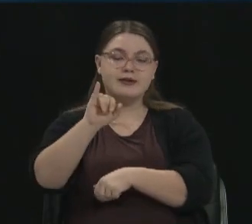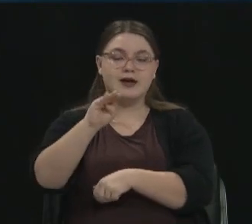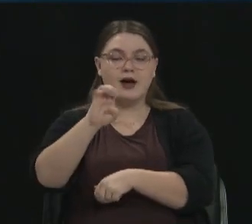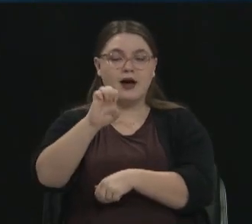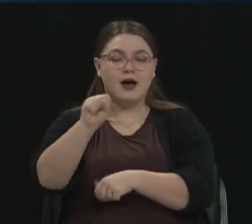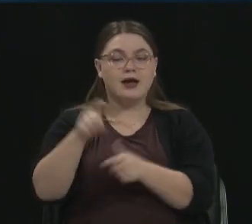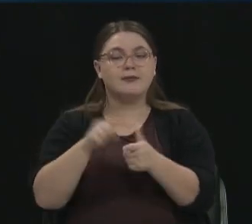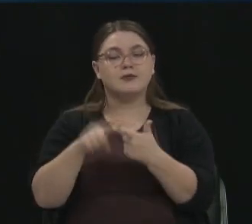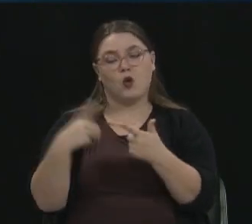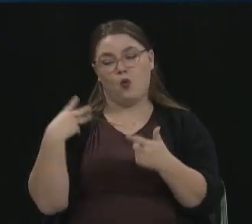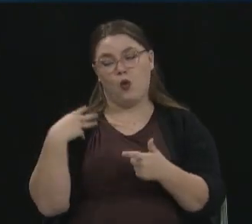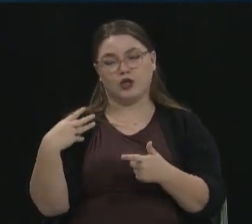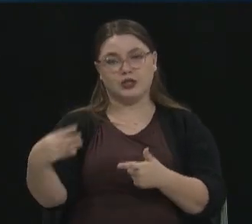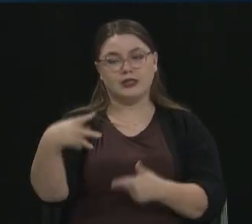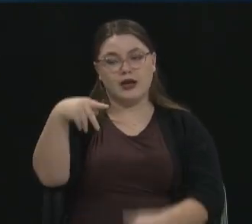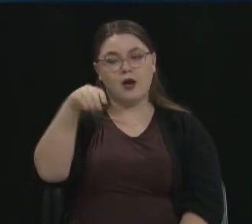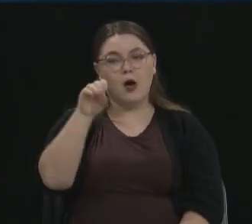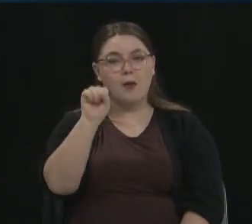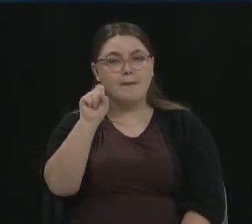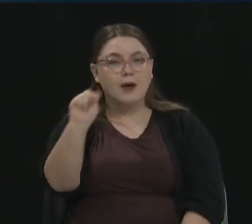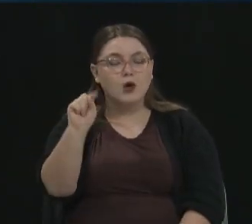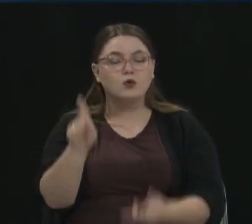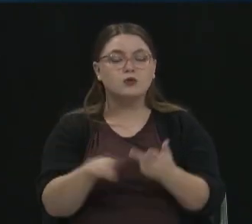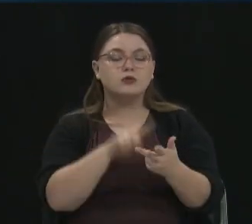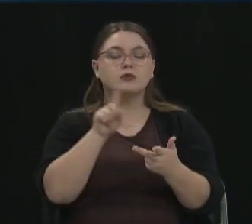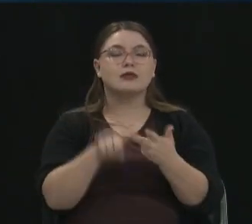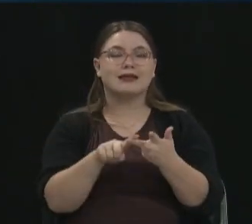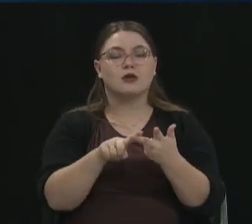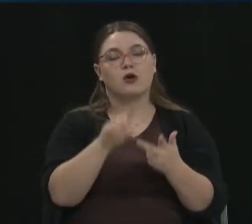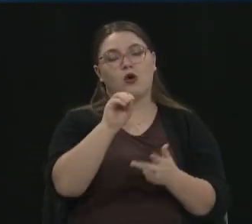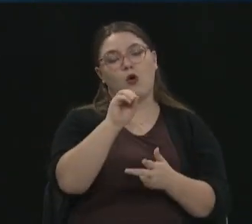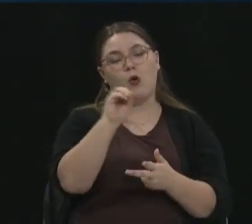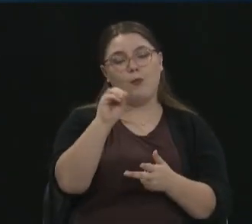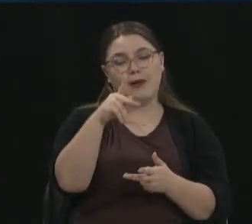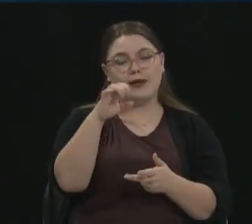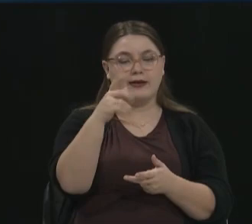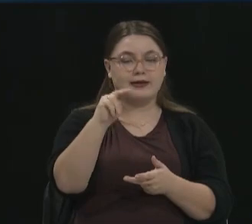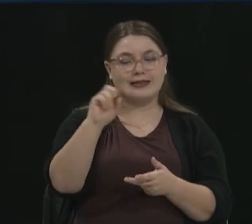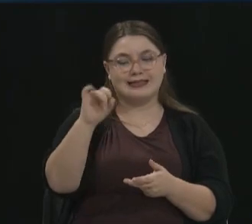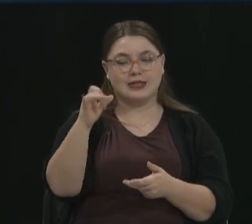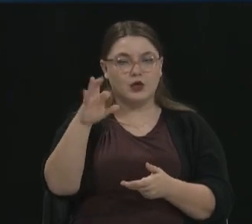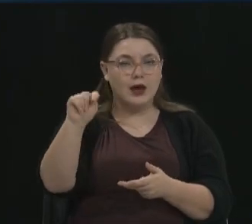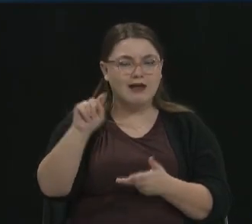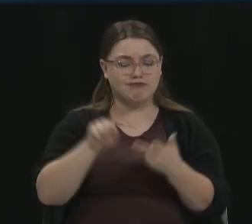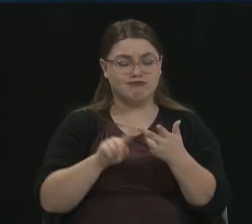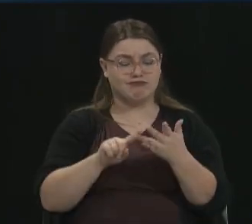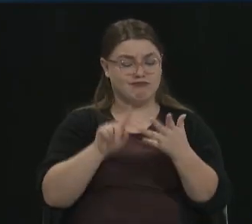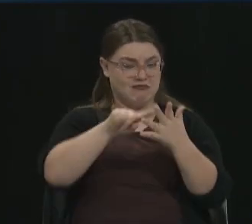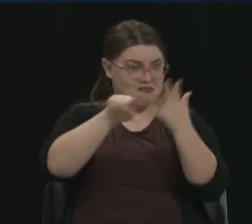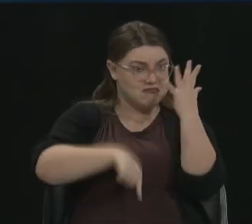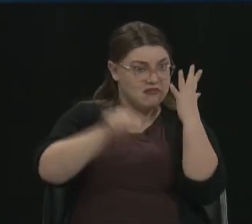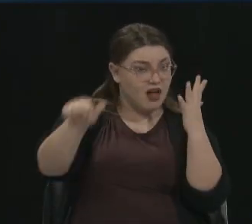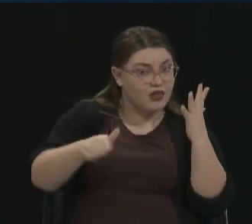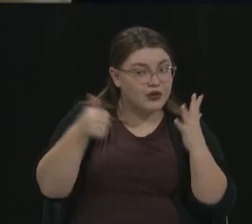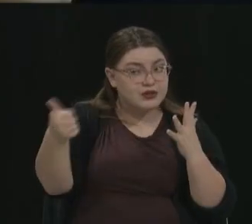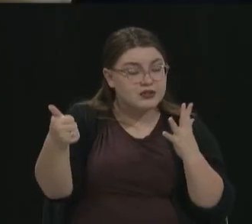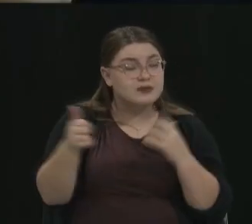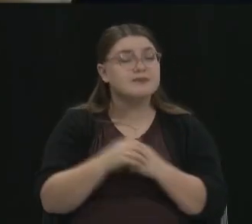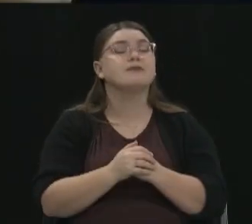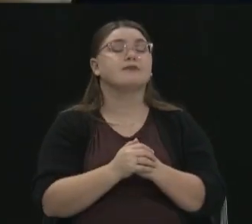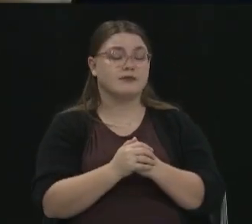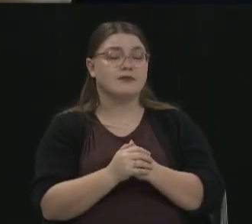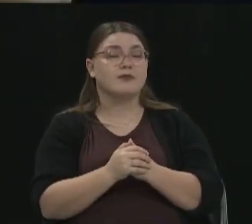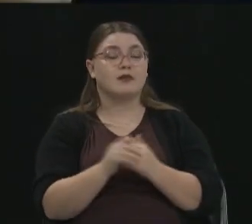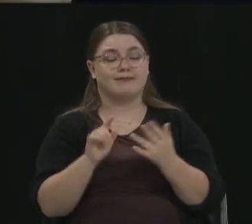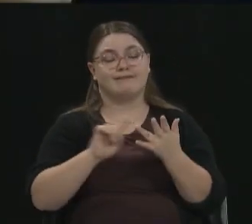other resources you think you'd like to encourage us to use in our efforts to become better informed citizens? Well, Open Secrets